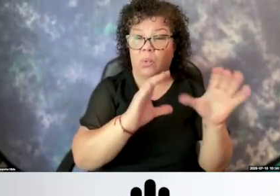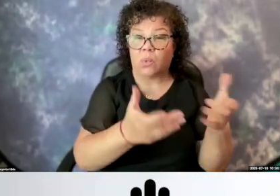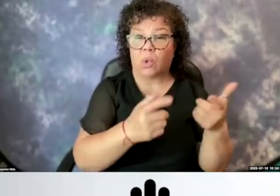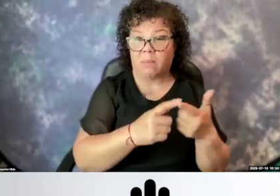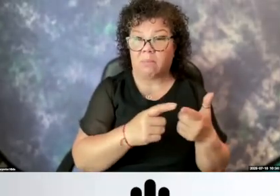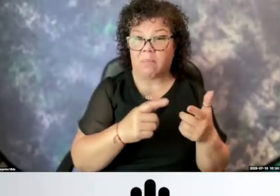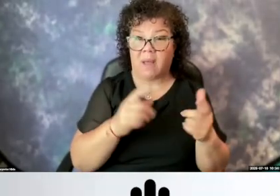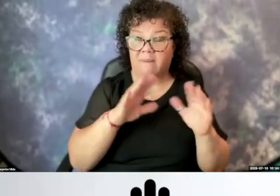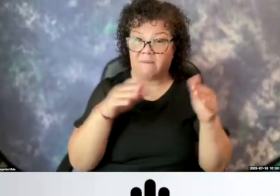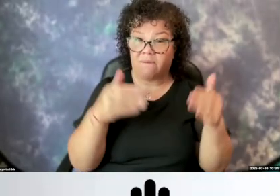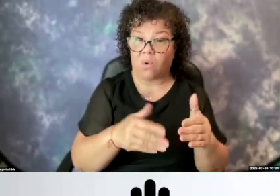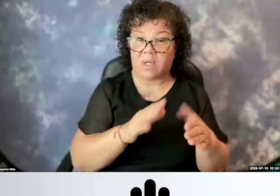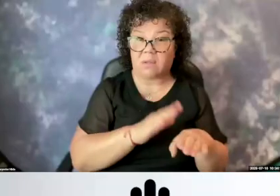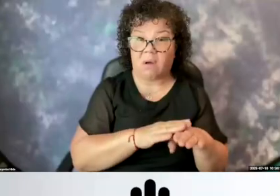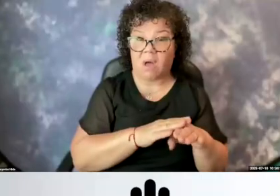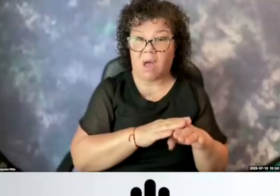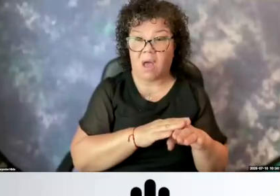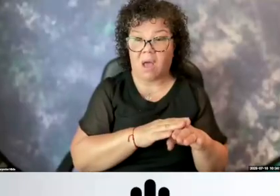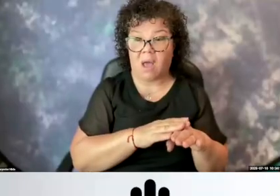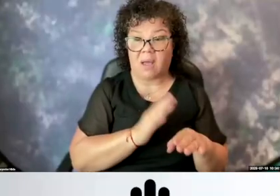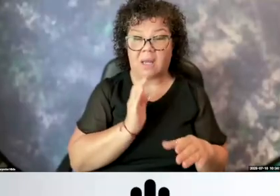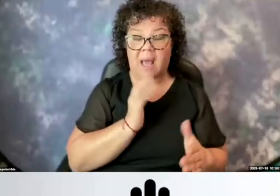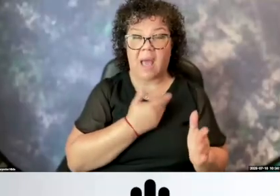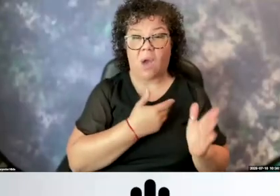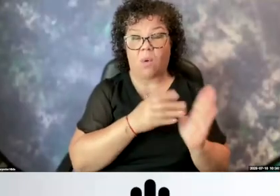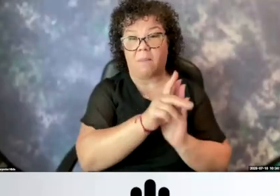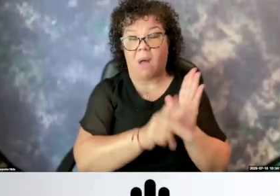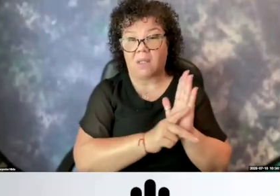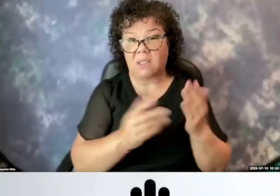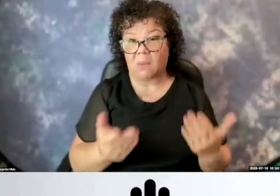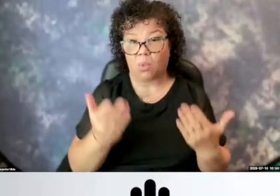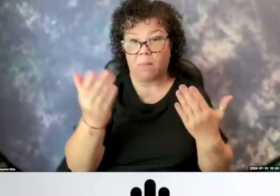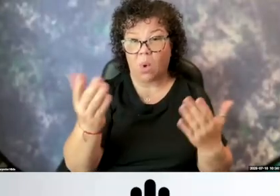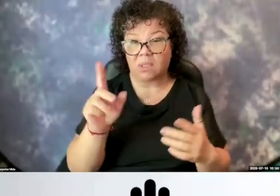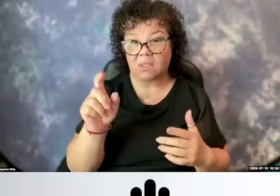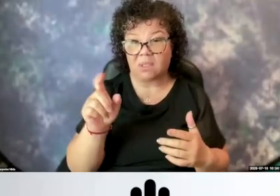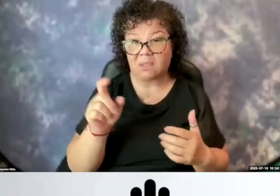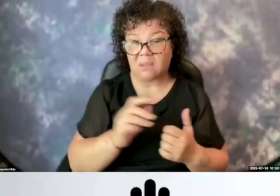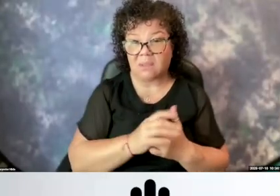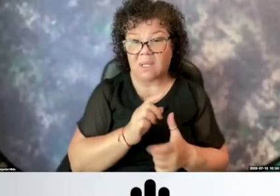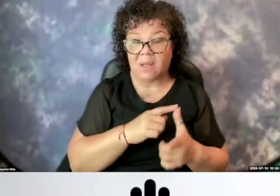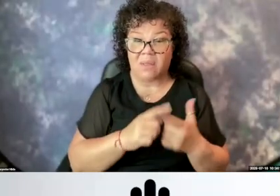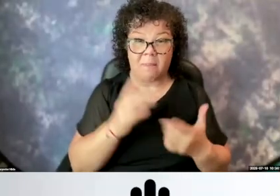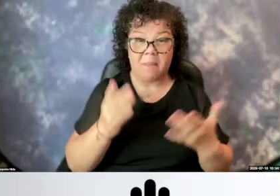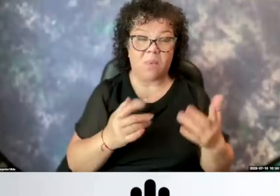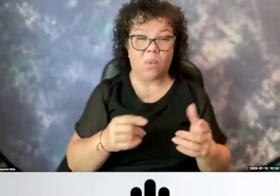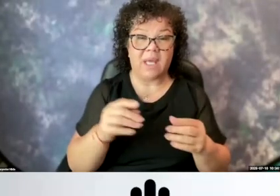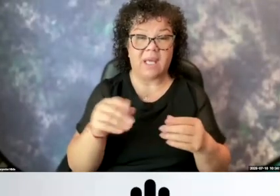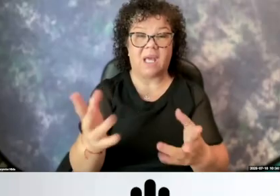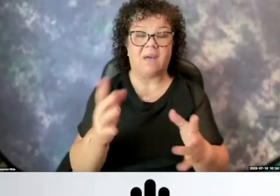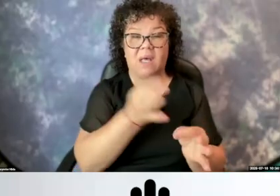on our policy proposals. We could give like maybe a simplified version of what you guys